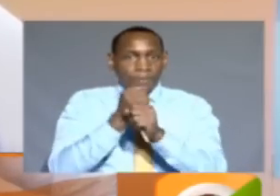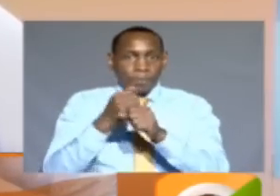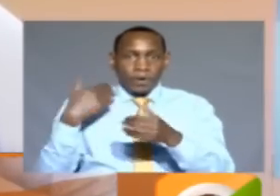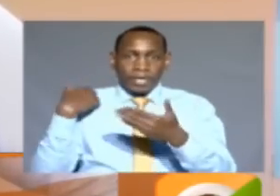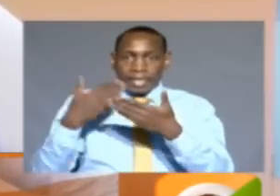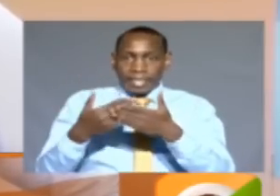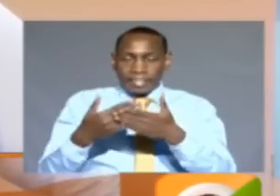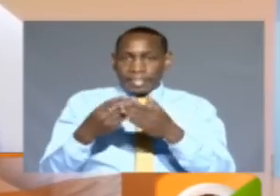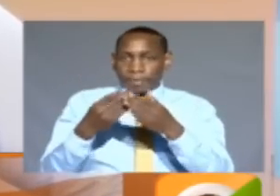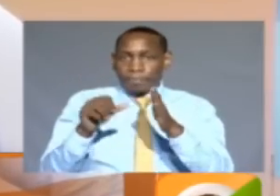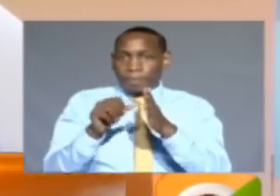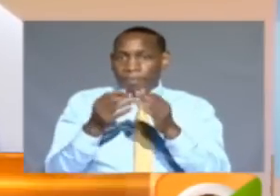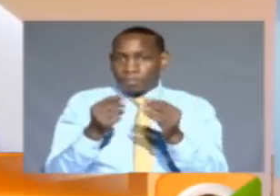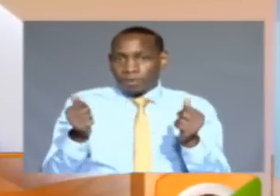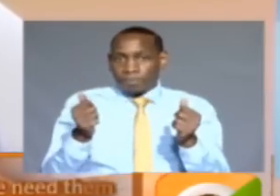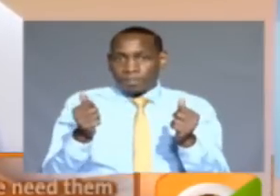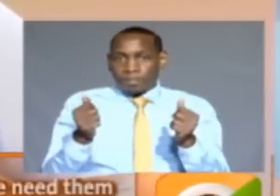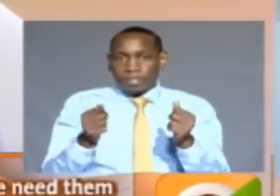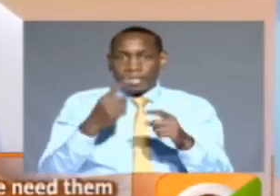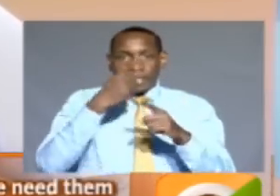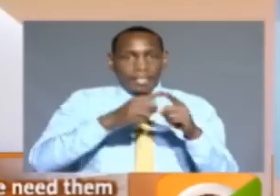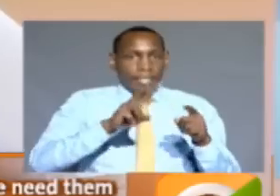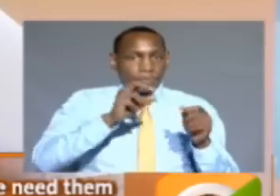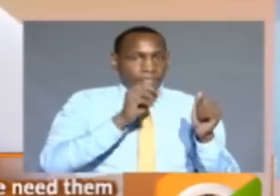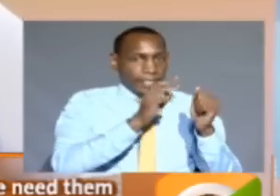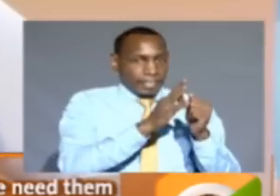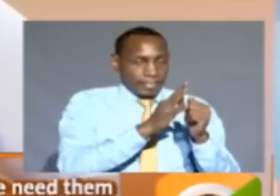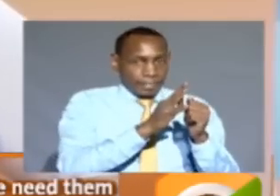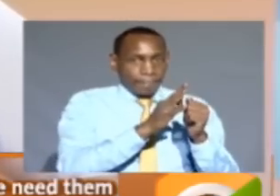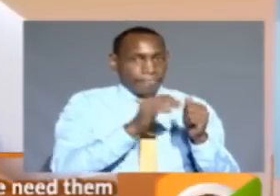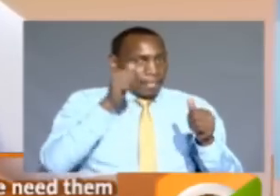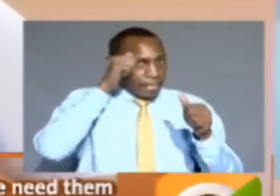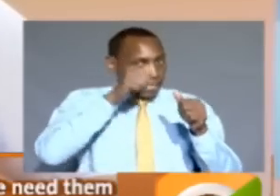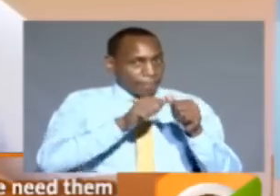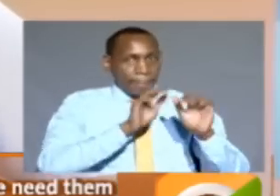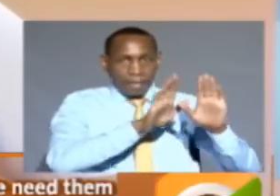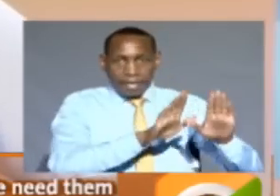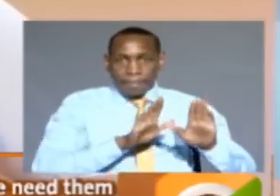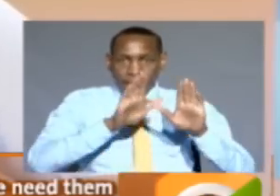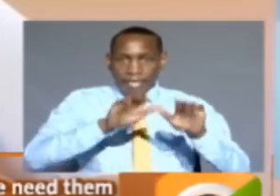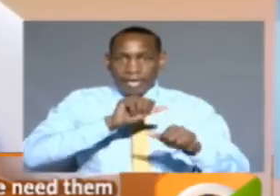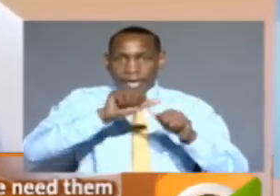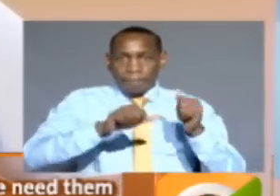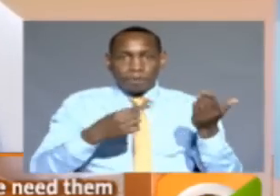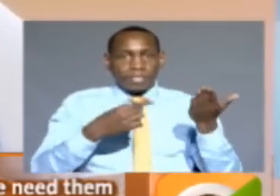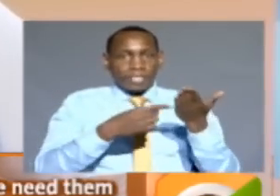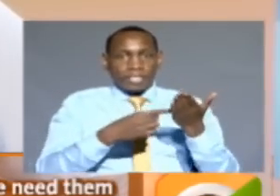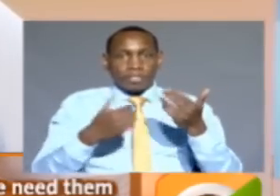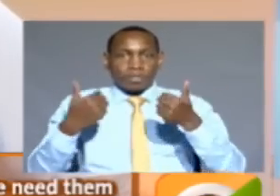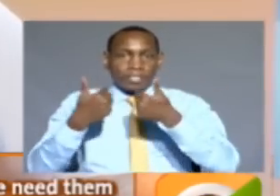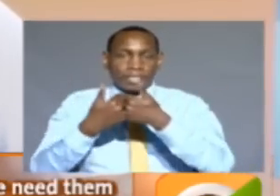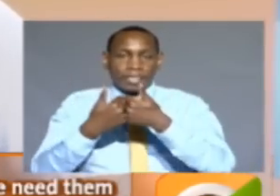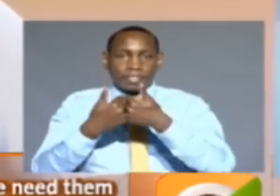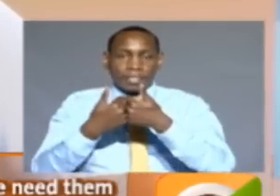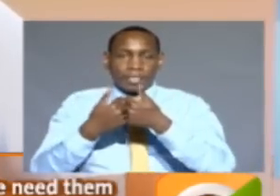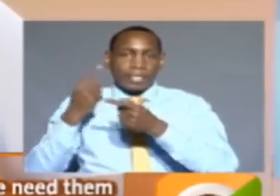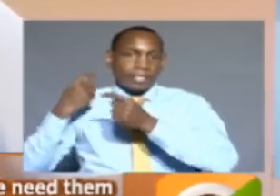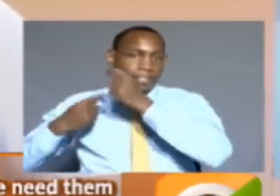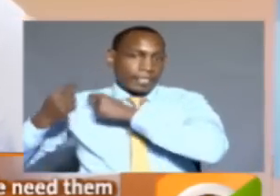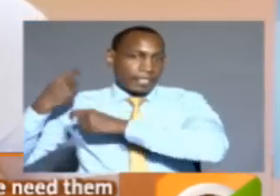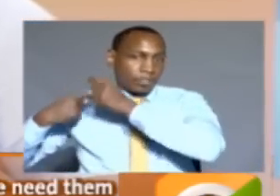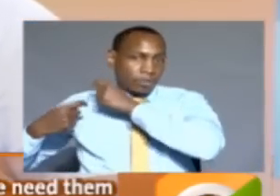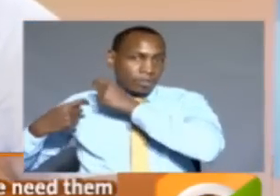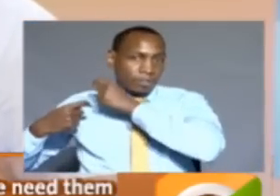that airlock is addressed. 2013 came, and I remember the campaign was about digital versus analog. Analog.